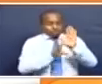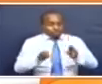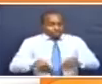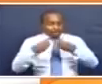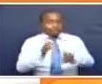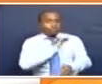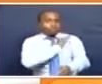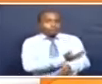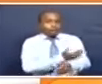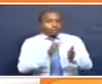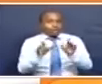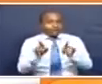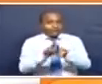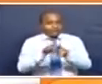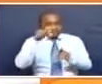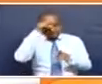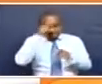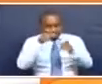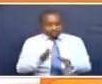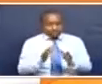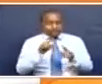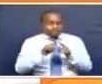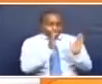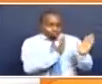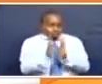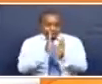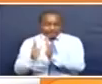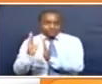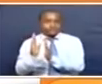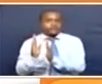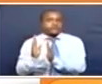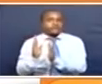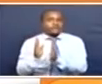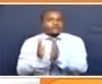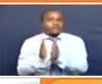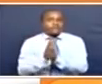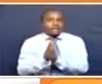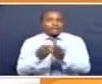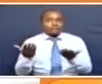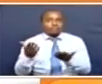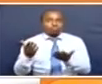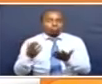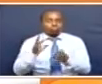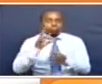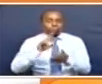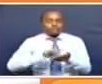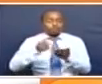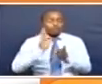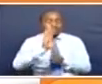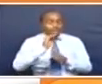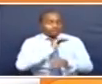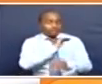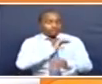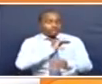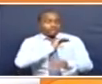a governor to organize and to staff and to resource his county to the level where he